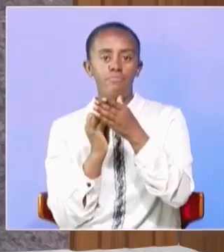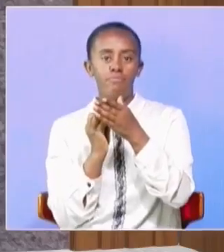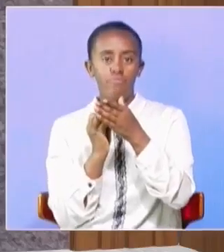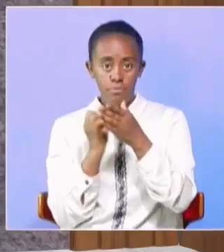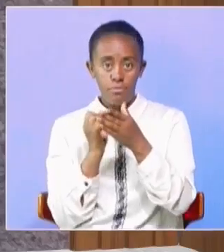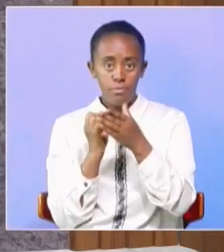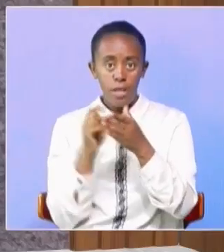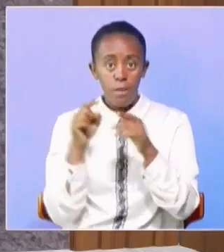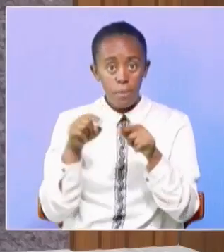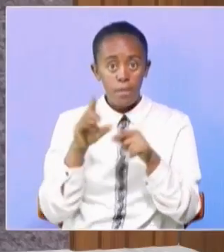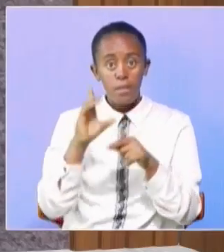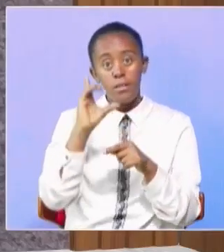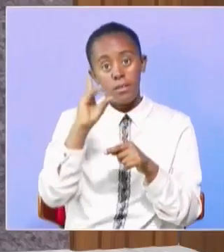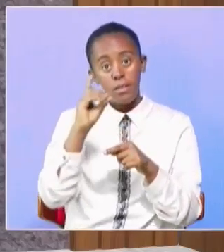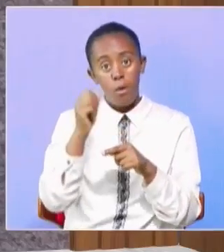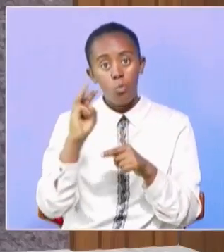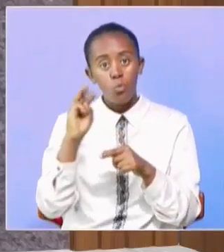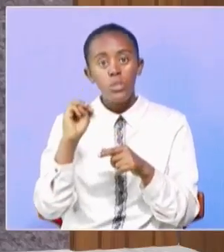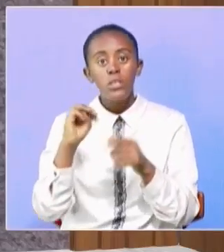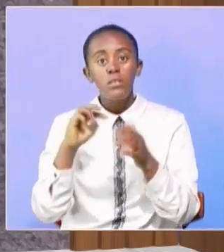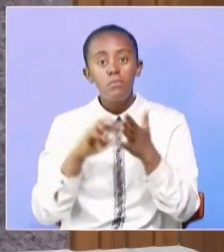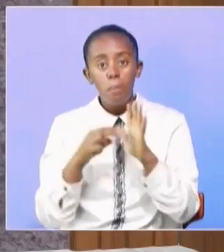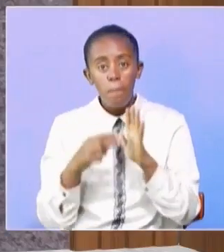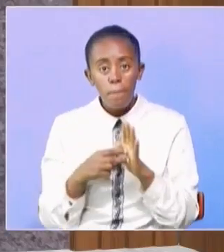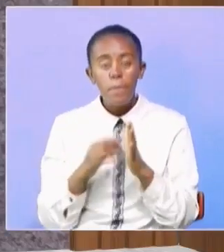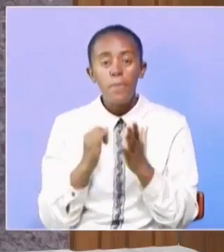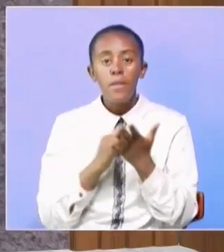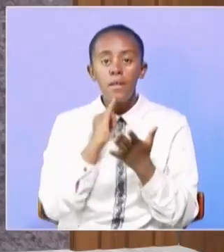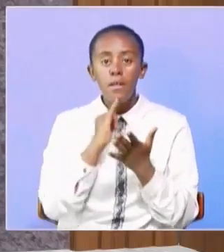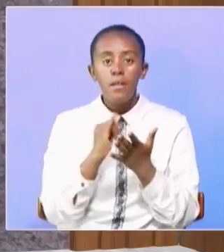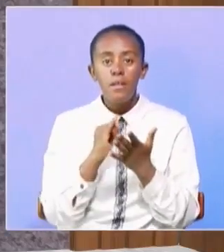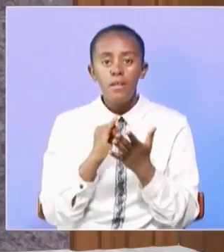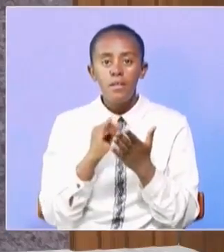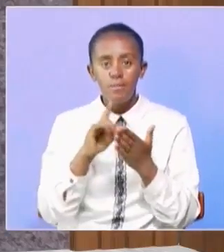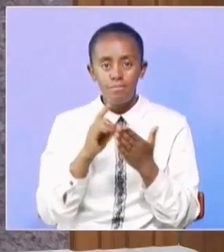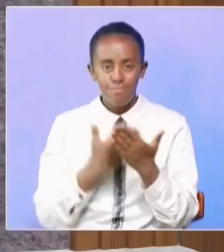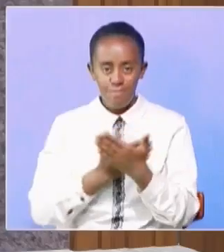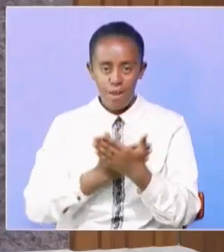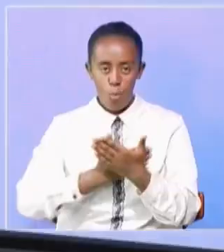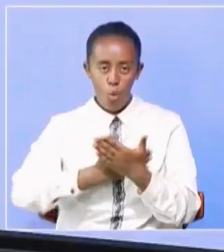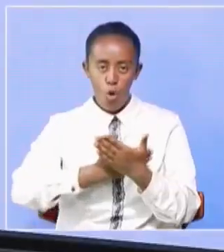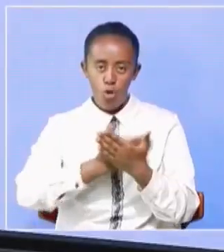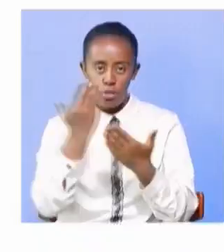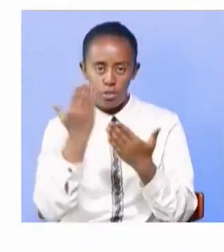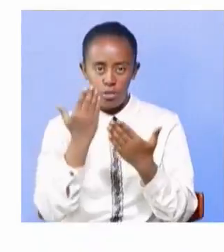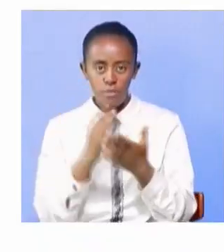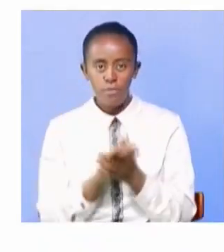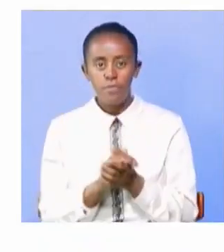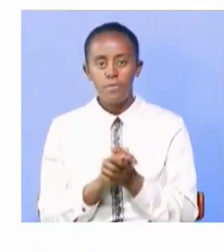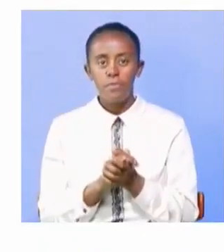sets. And in the case of dawn it is in the early morning.